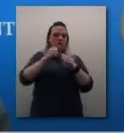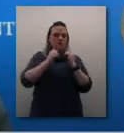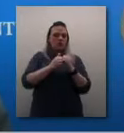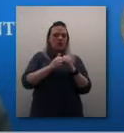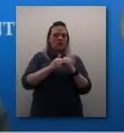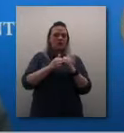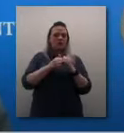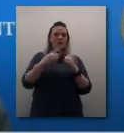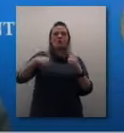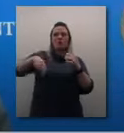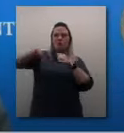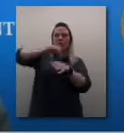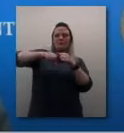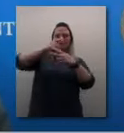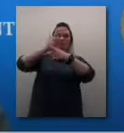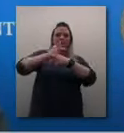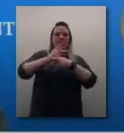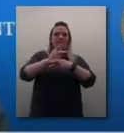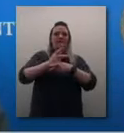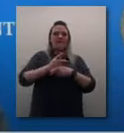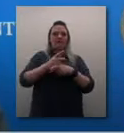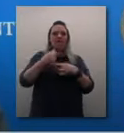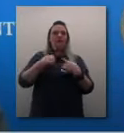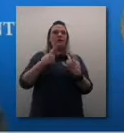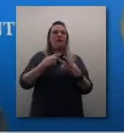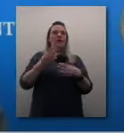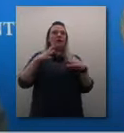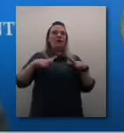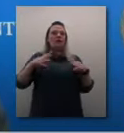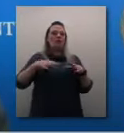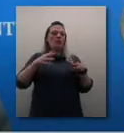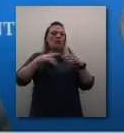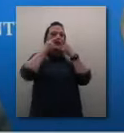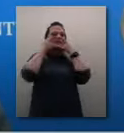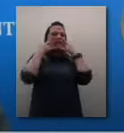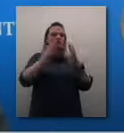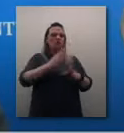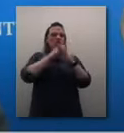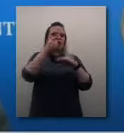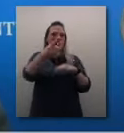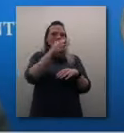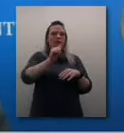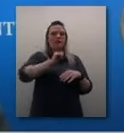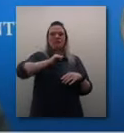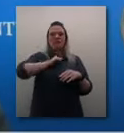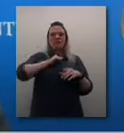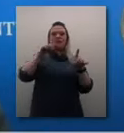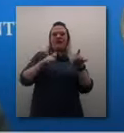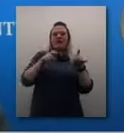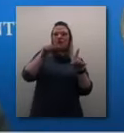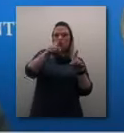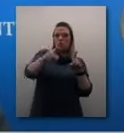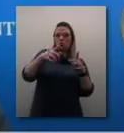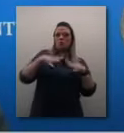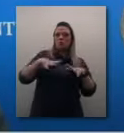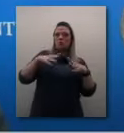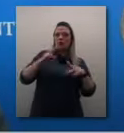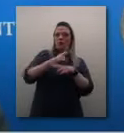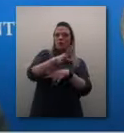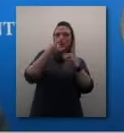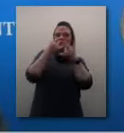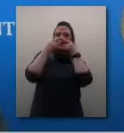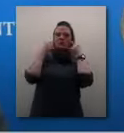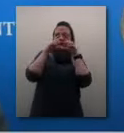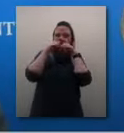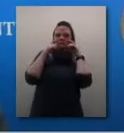our brothers and sisters' keeper. I wear my mask to protect you and myself, and I need you to wear your mask to protect